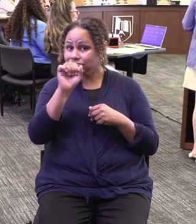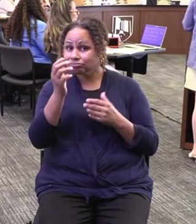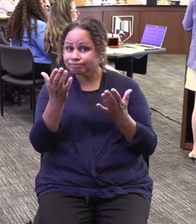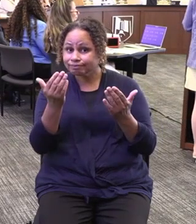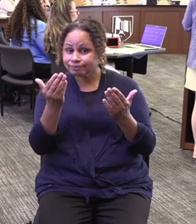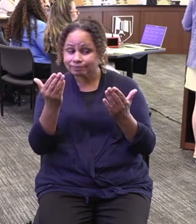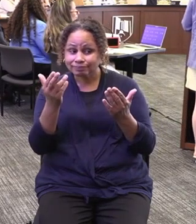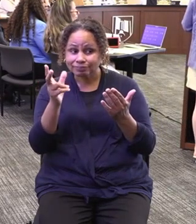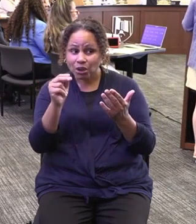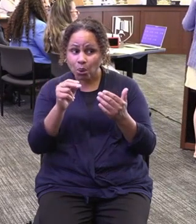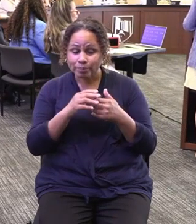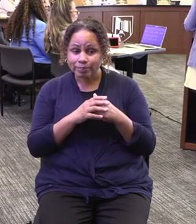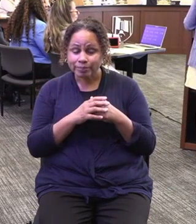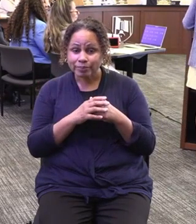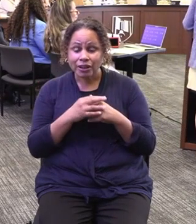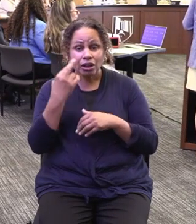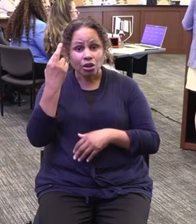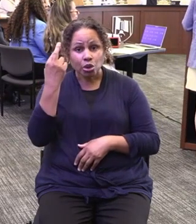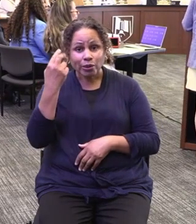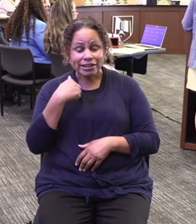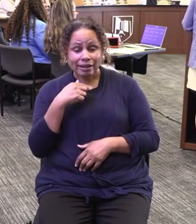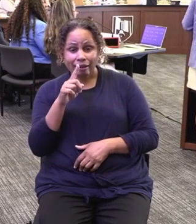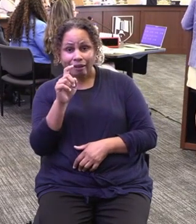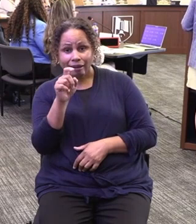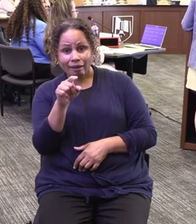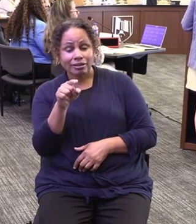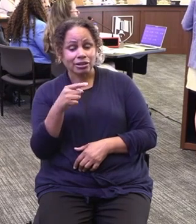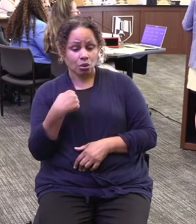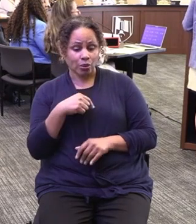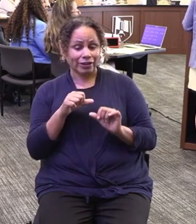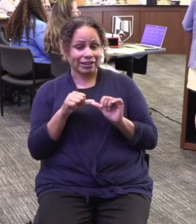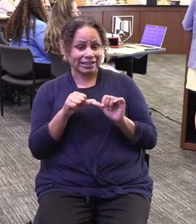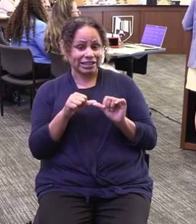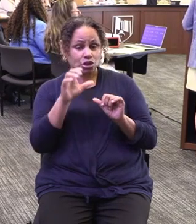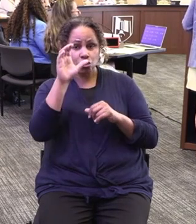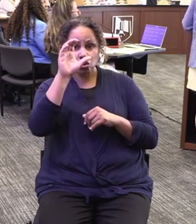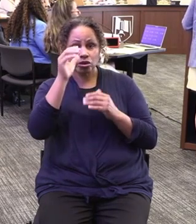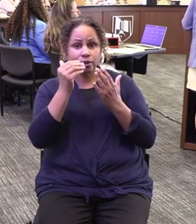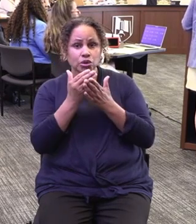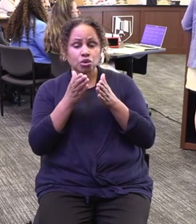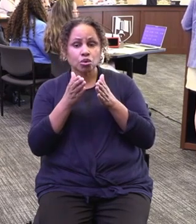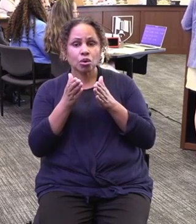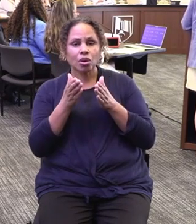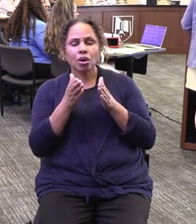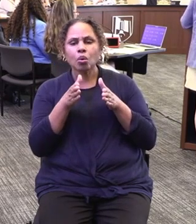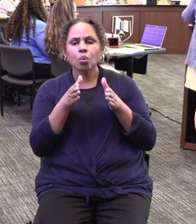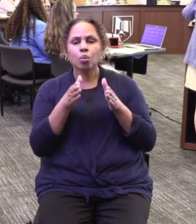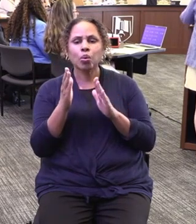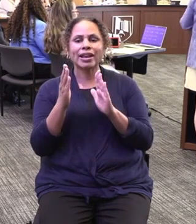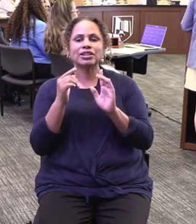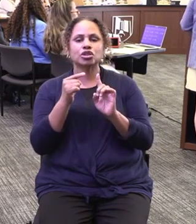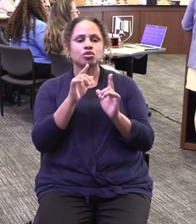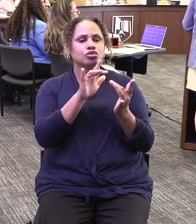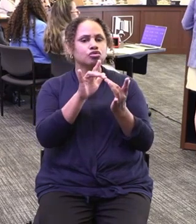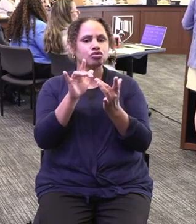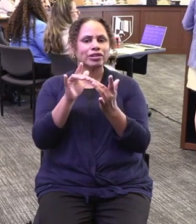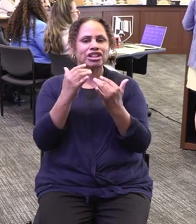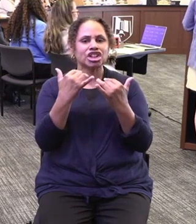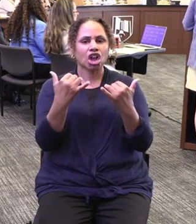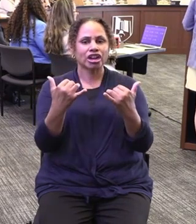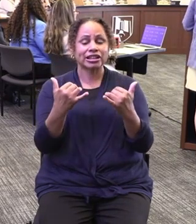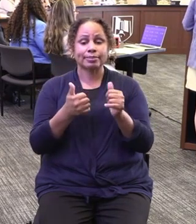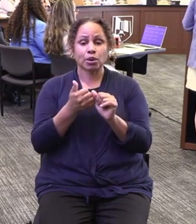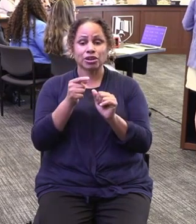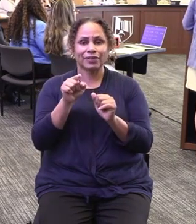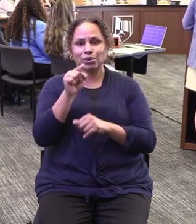No? The reason I ask this is we're continuing to explore new ways to reach our audiences. Most of you know a lot of those logos